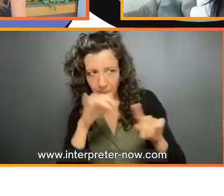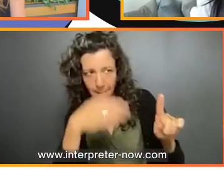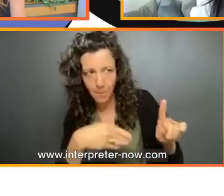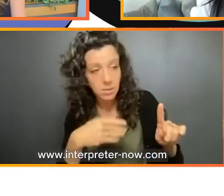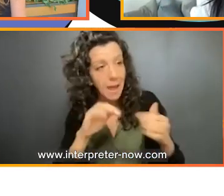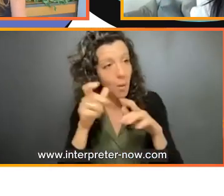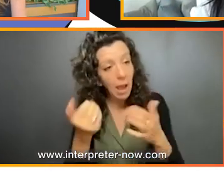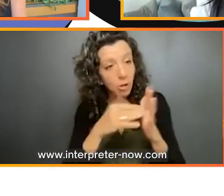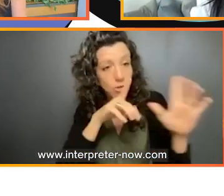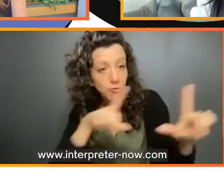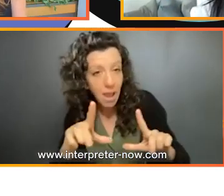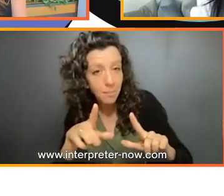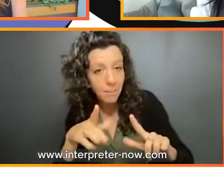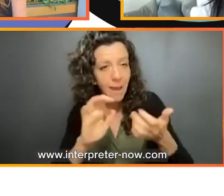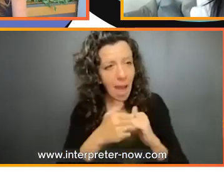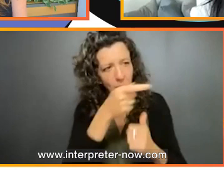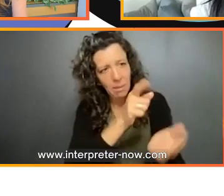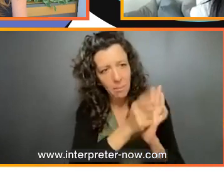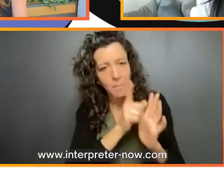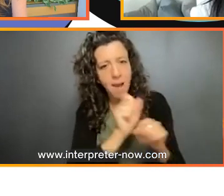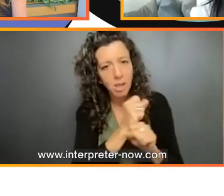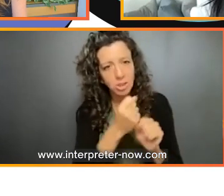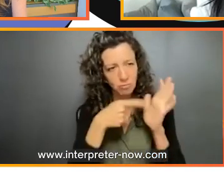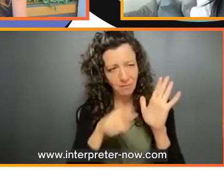that healing our trauma, healing our wounds